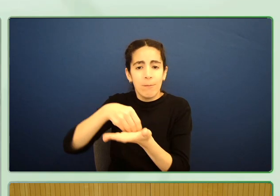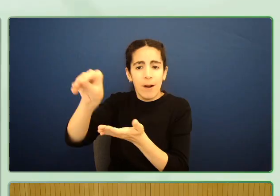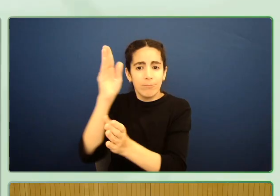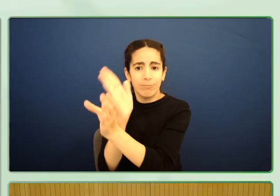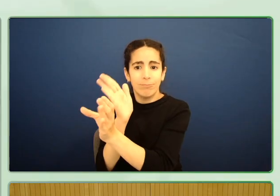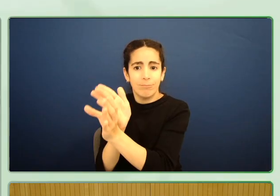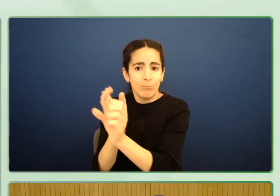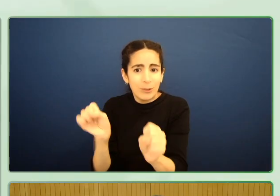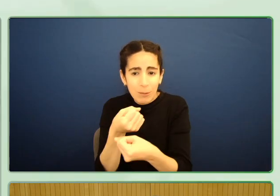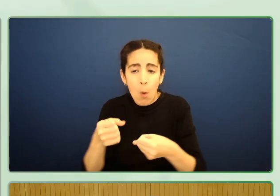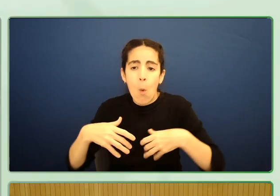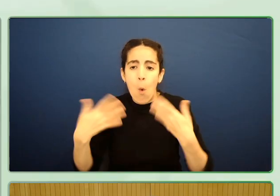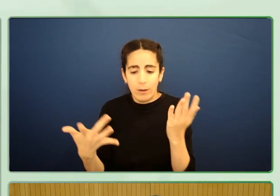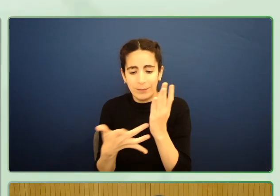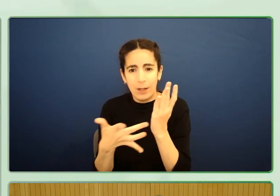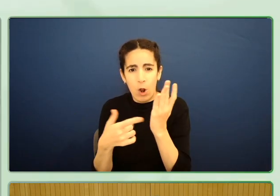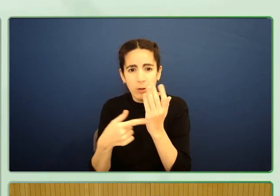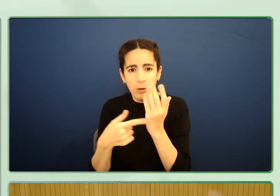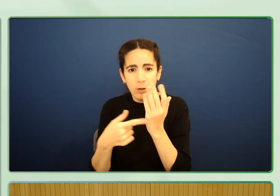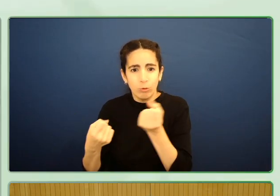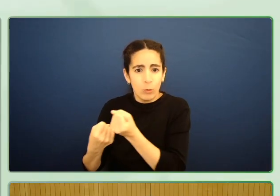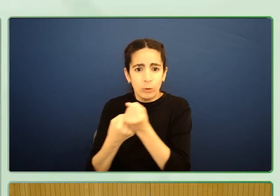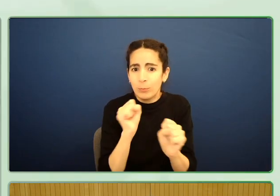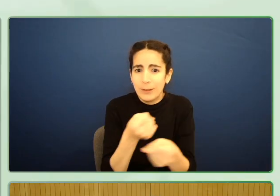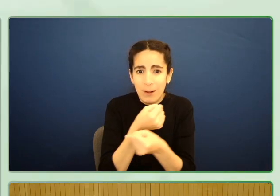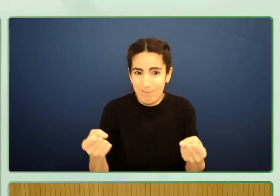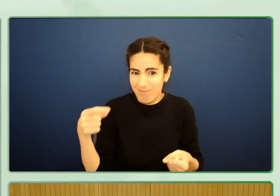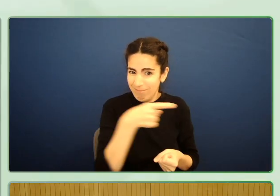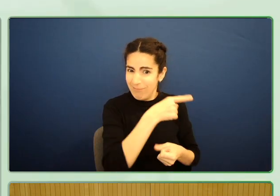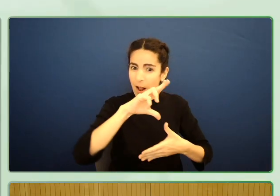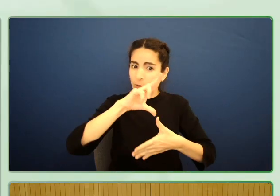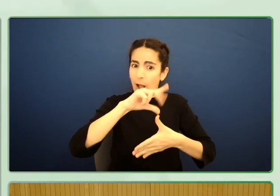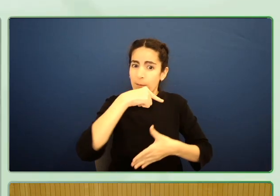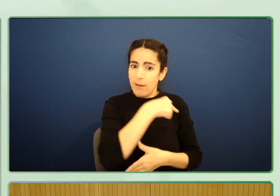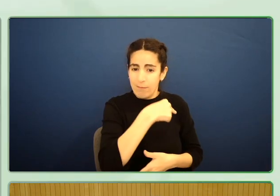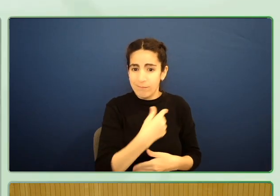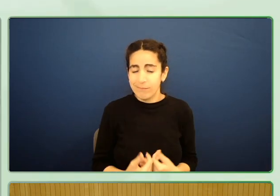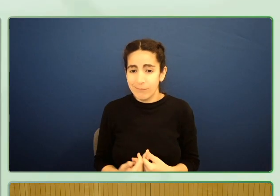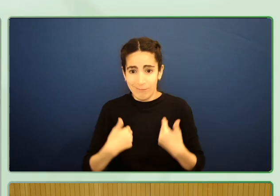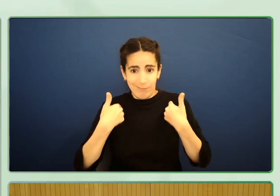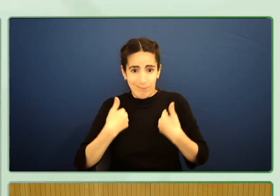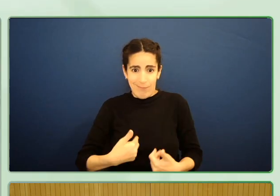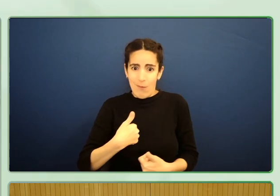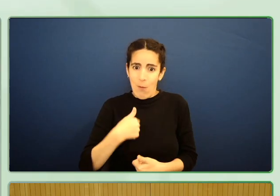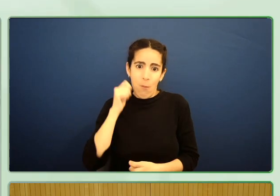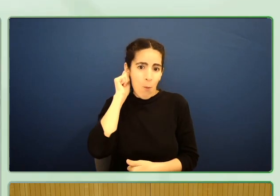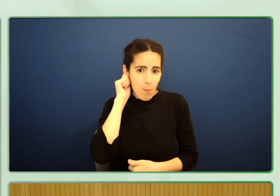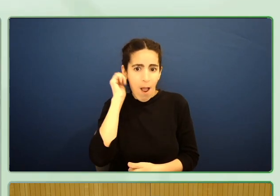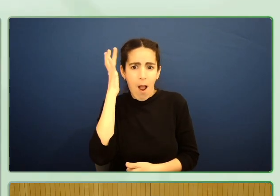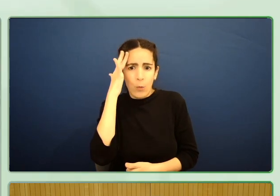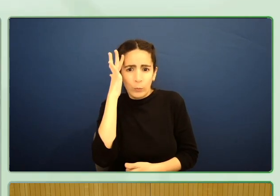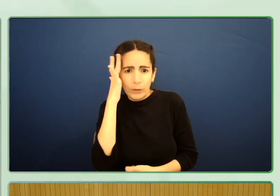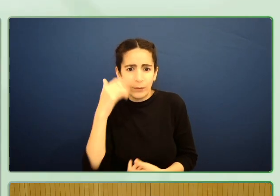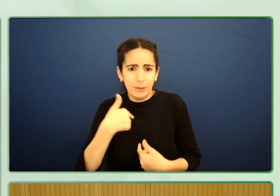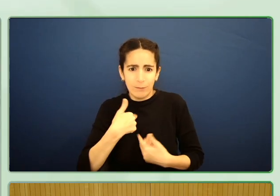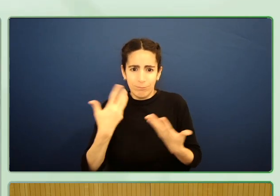So I'm just one autistic woman in a world full of us. As Temple Guardian says, if you want to meet